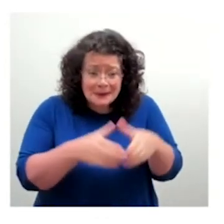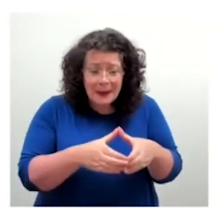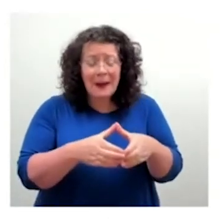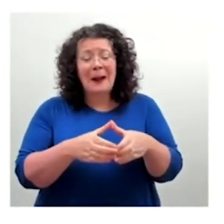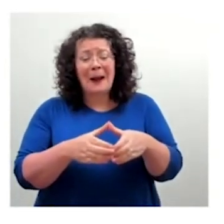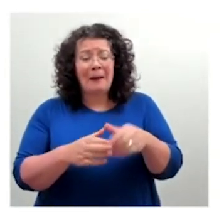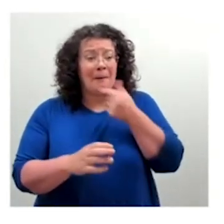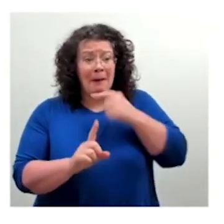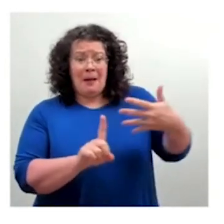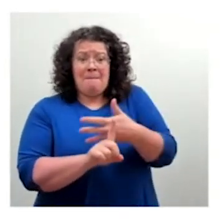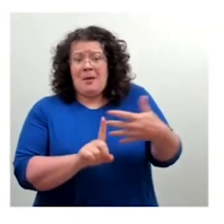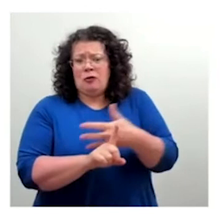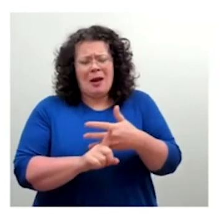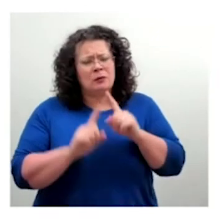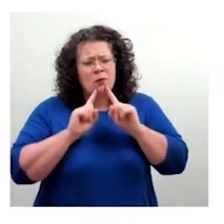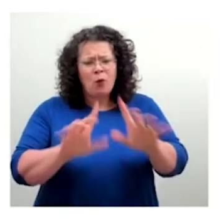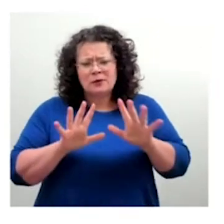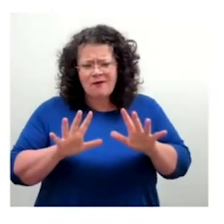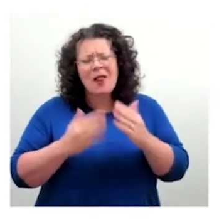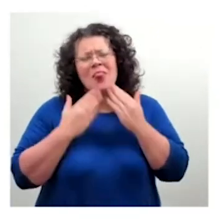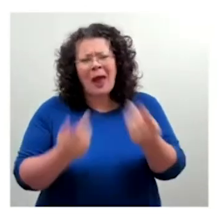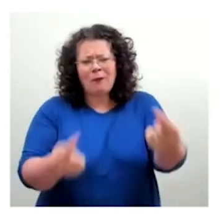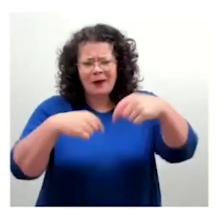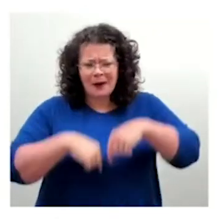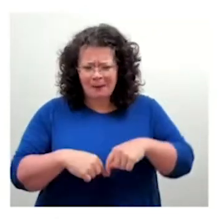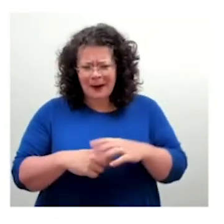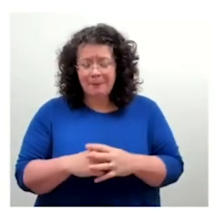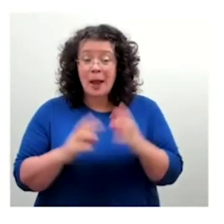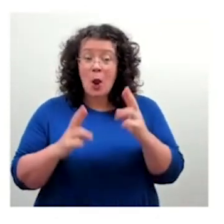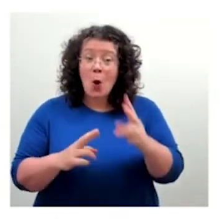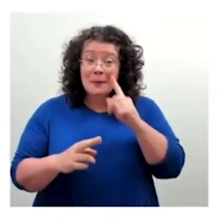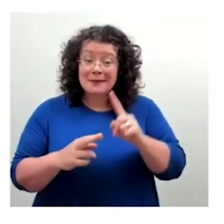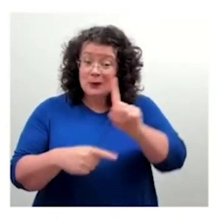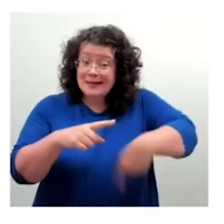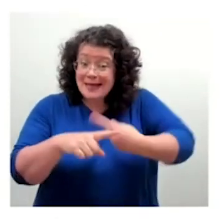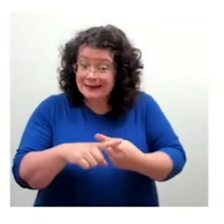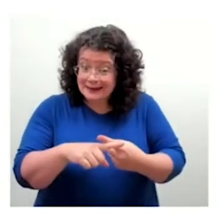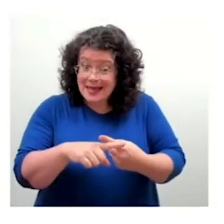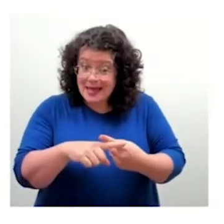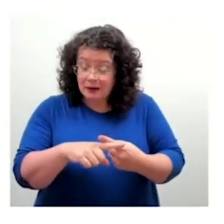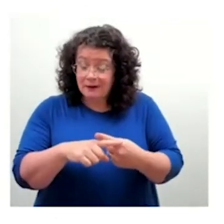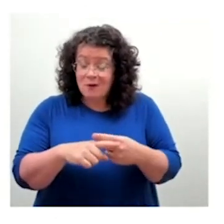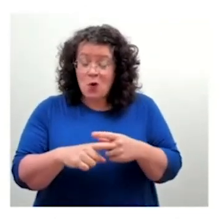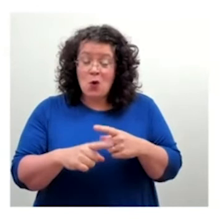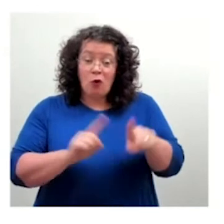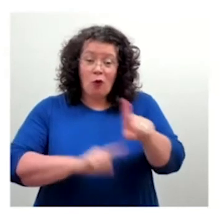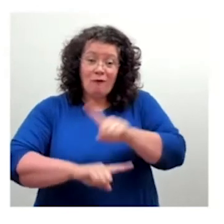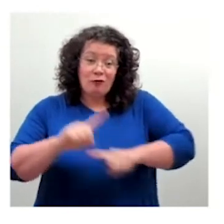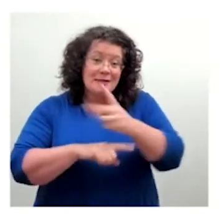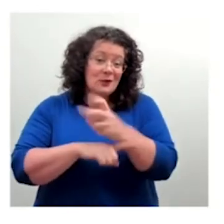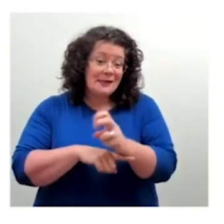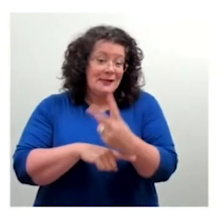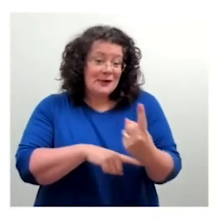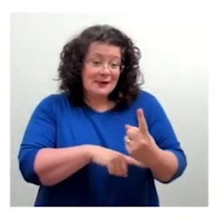2021. We're going to have a quick chat now. Hector is here actually, so I can say properly thank you to him. But thank you,